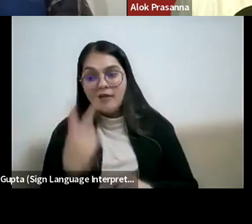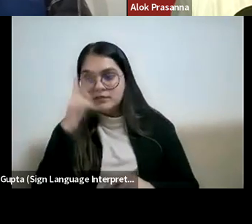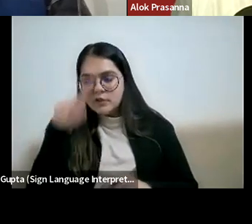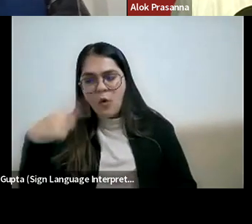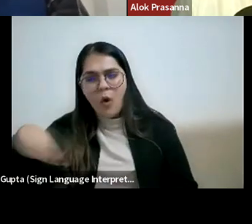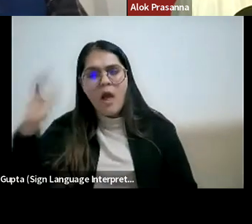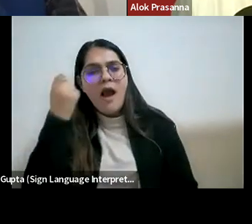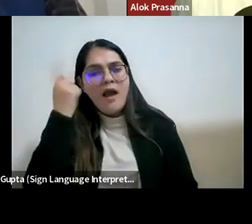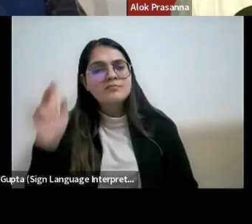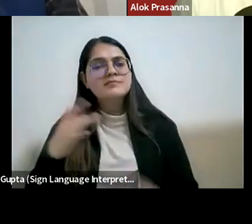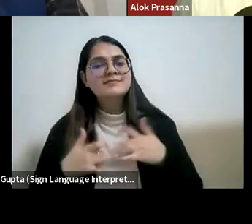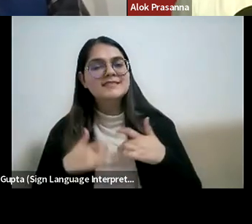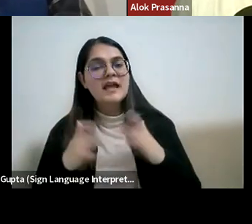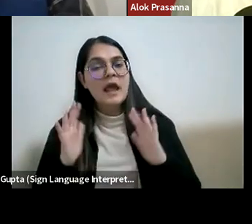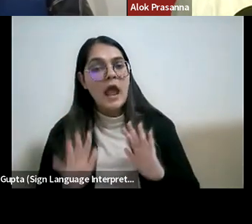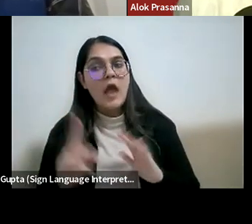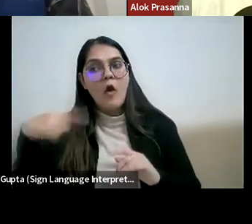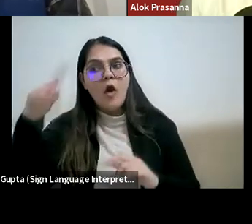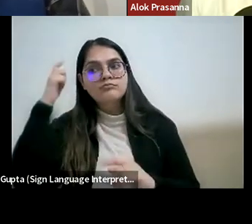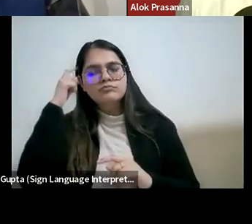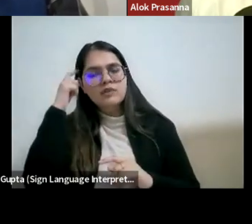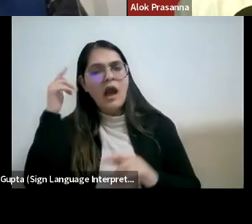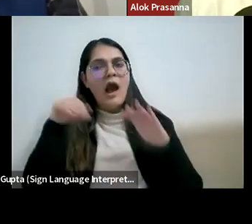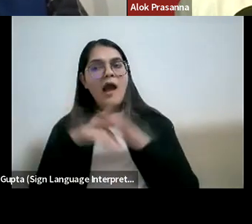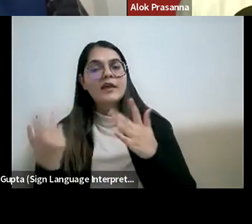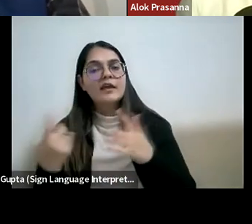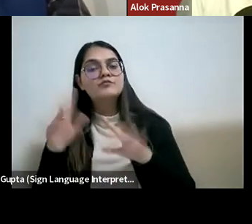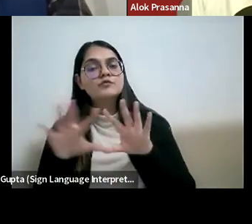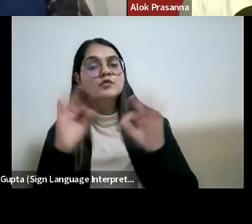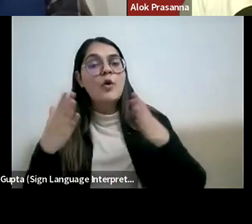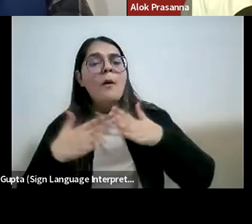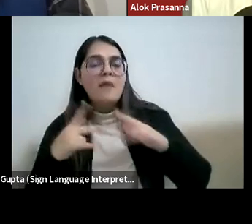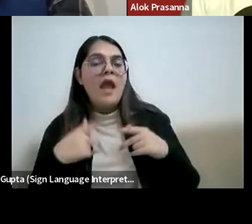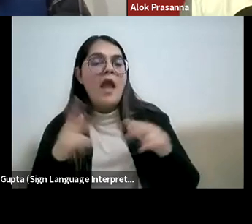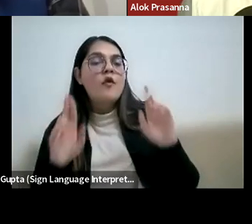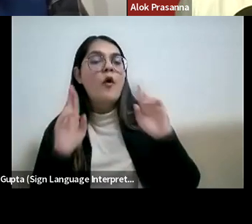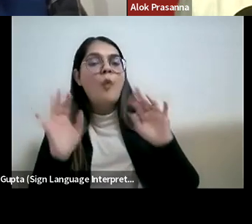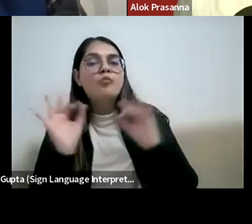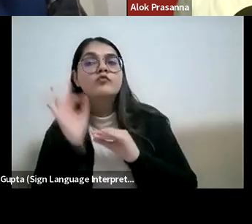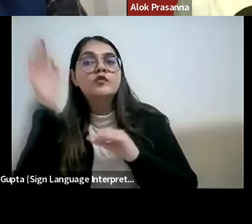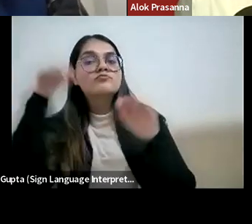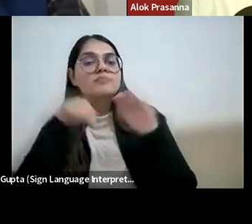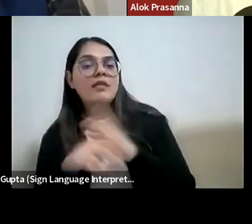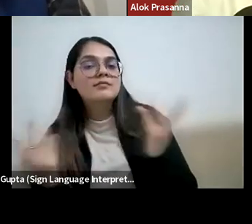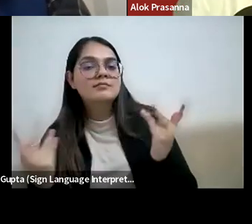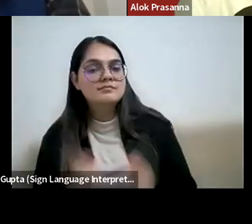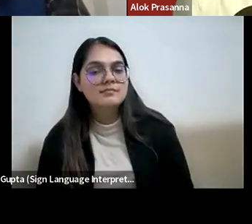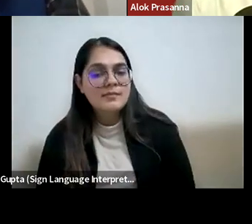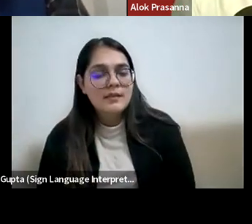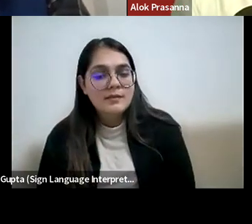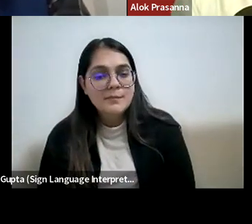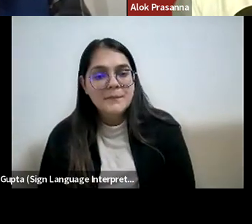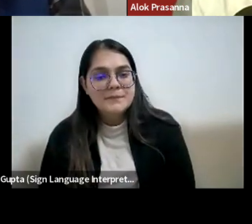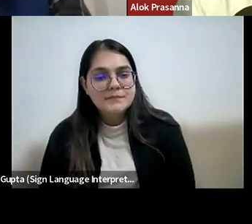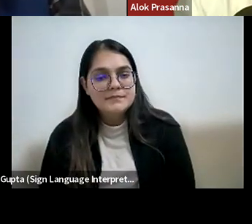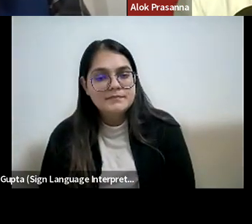such a sensitized and a conscious society and shows there's great hope for the future of this country. But there